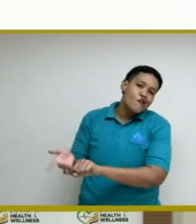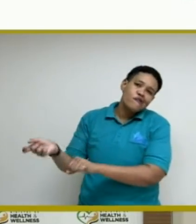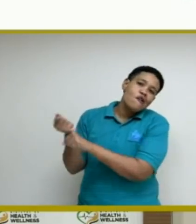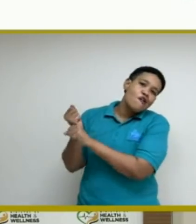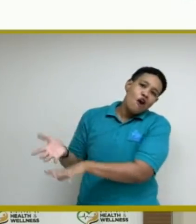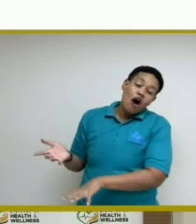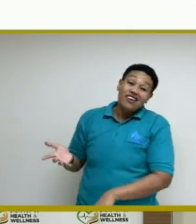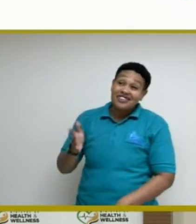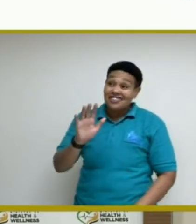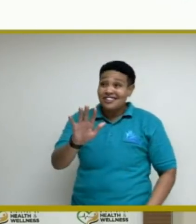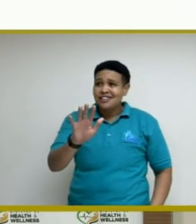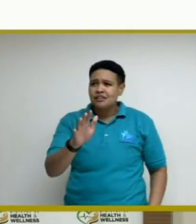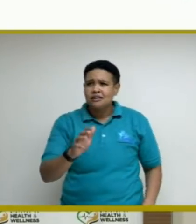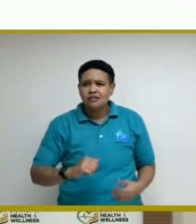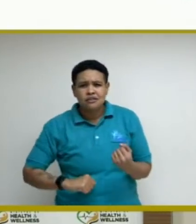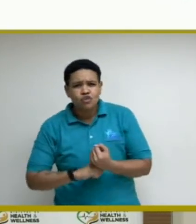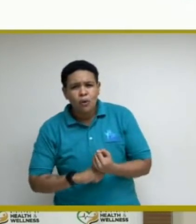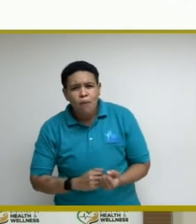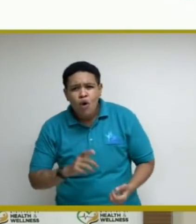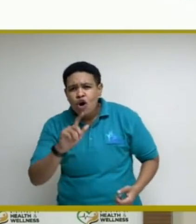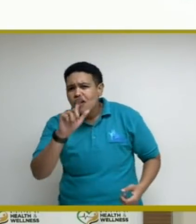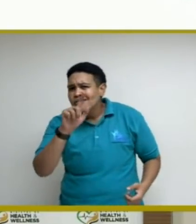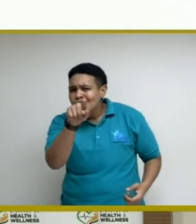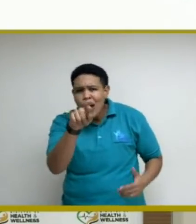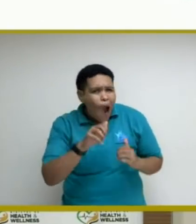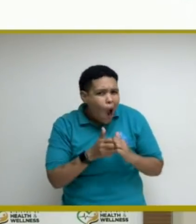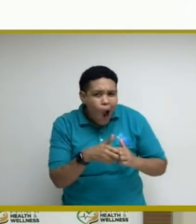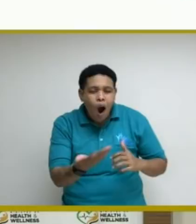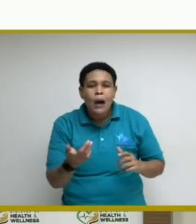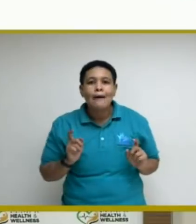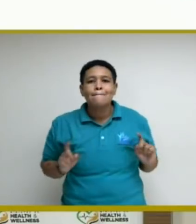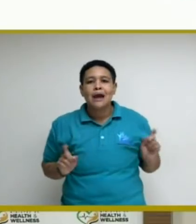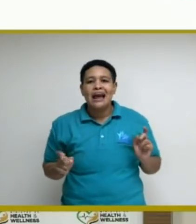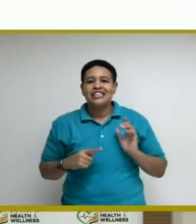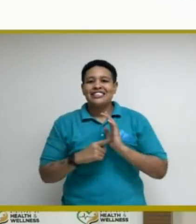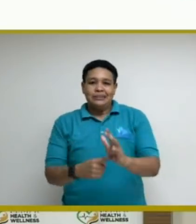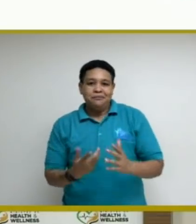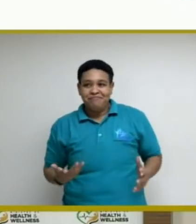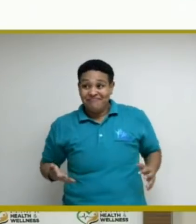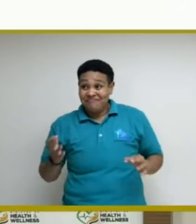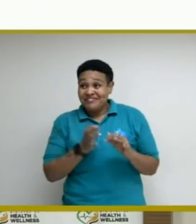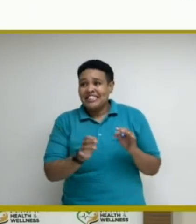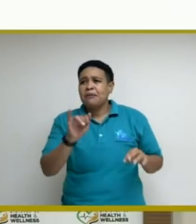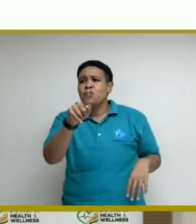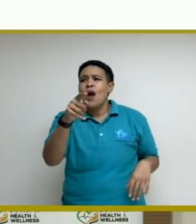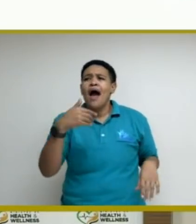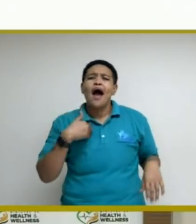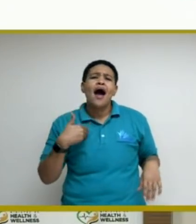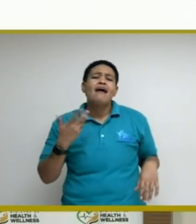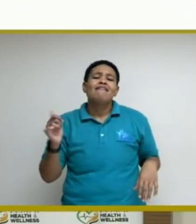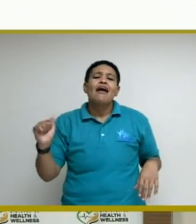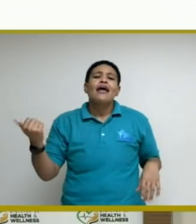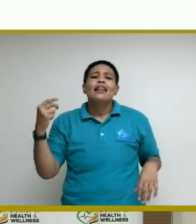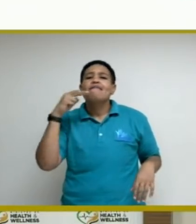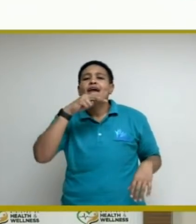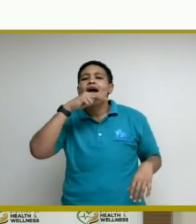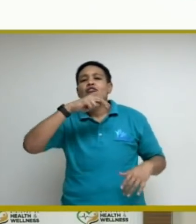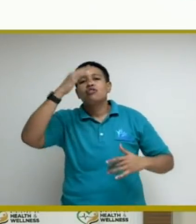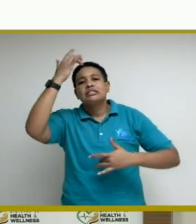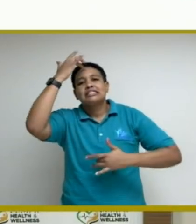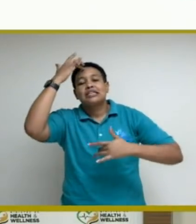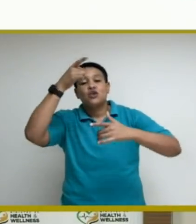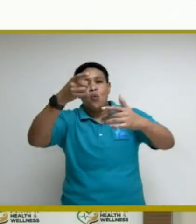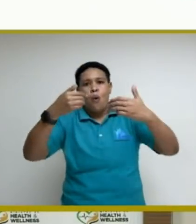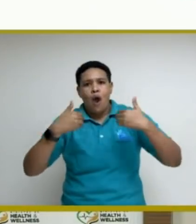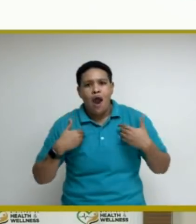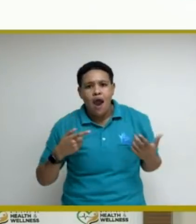The treatment is managing the symptoms, pretty much just like when you have any viral illness, and